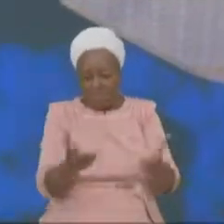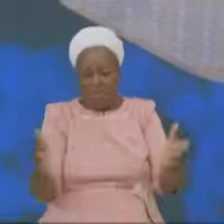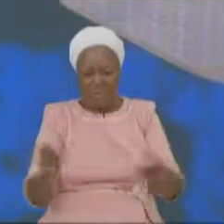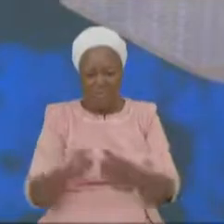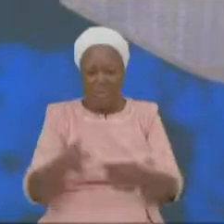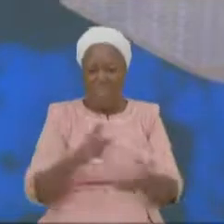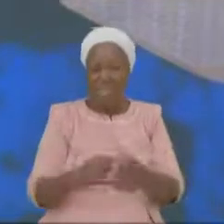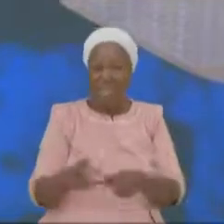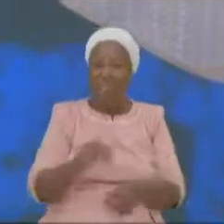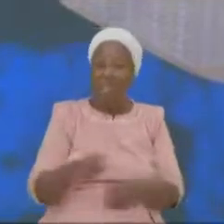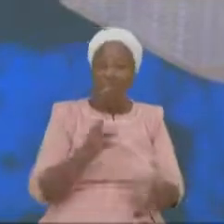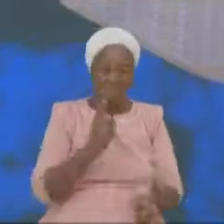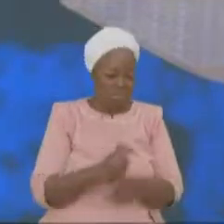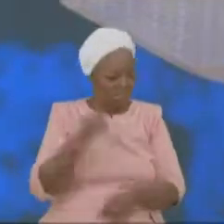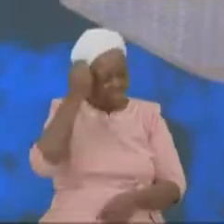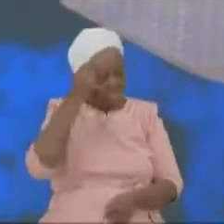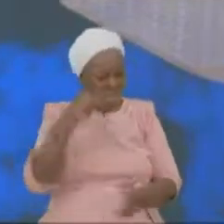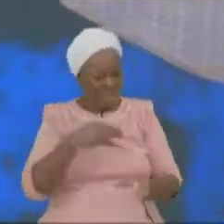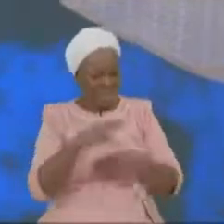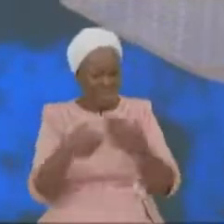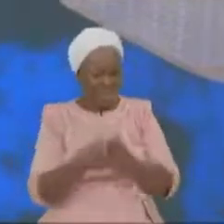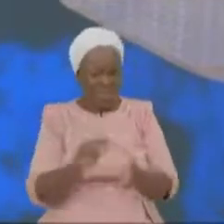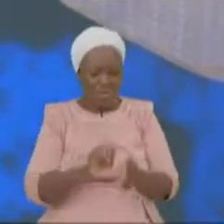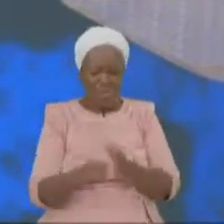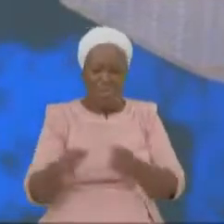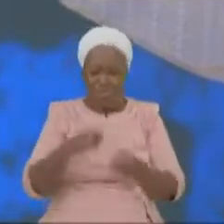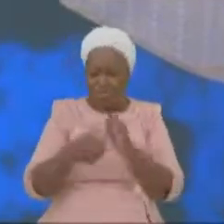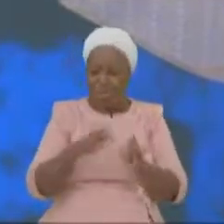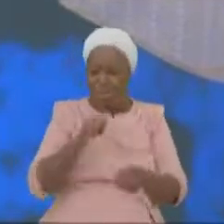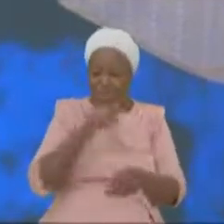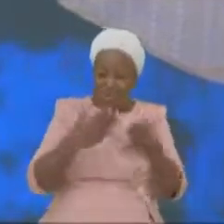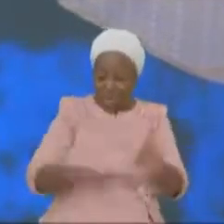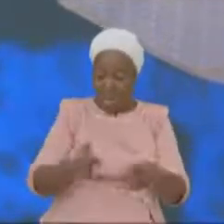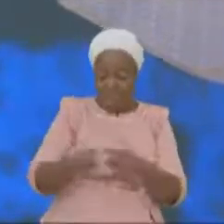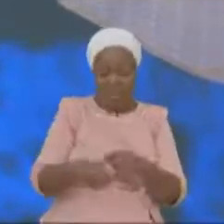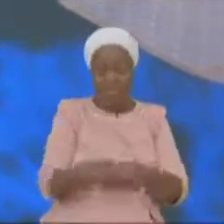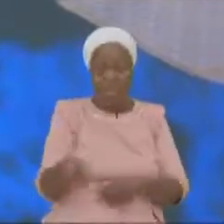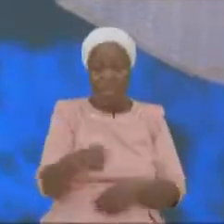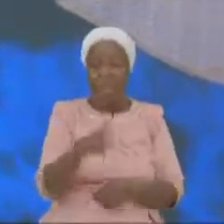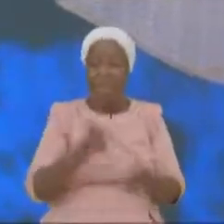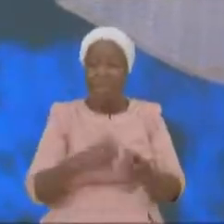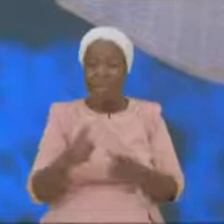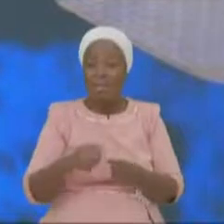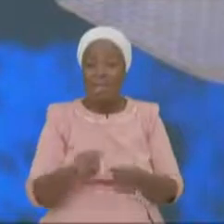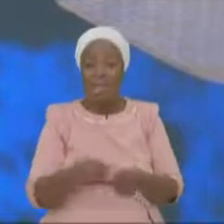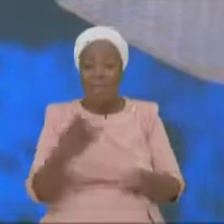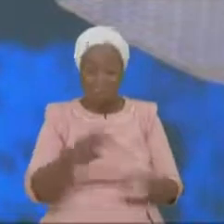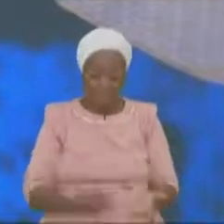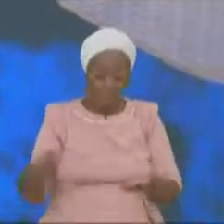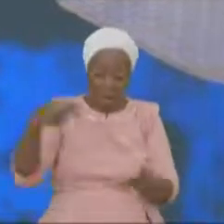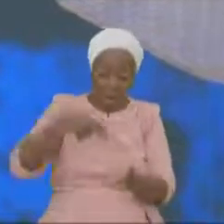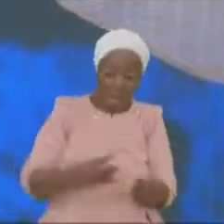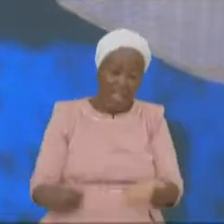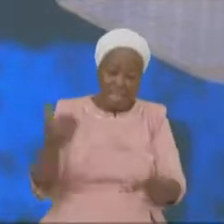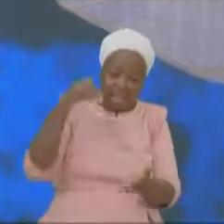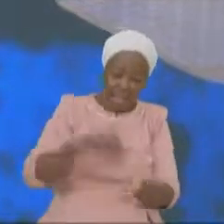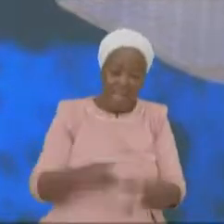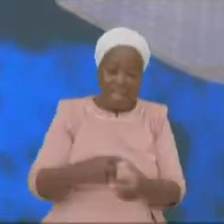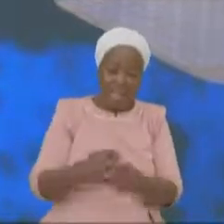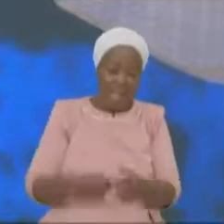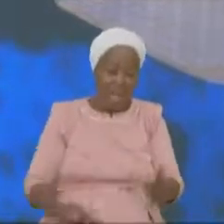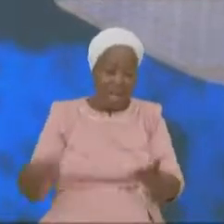too mindful of those problems and you're not dead to them and rise again and